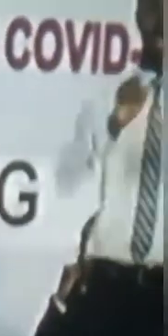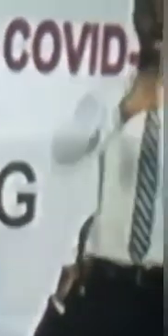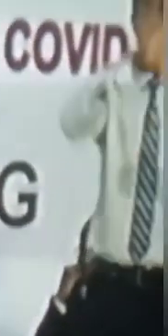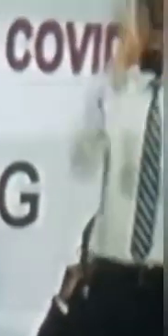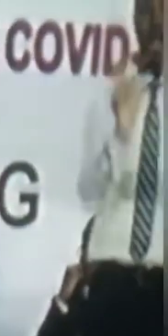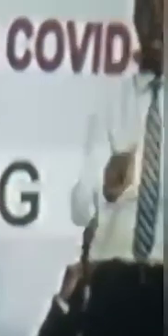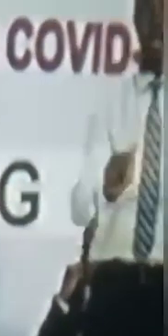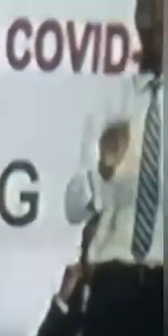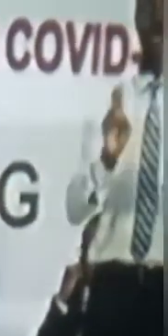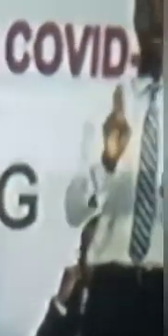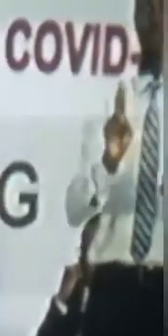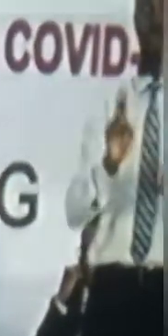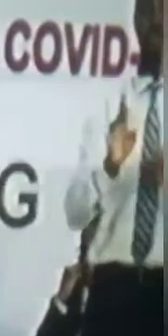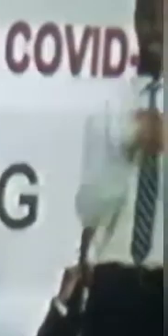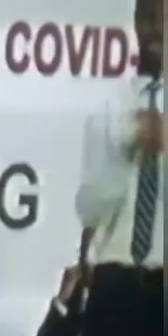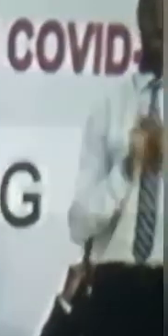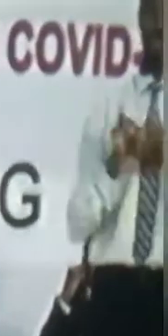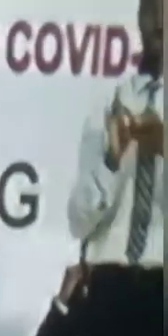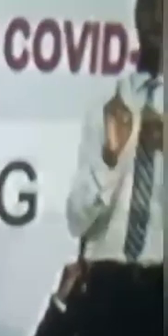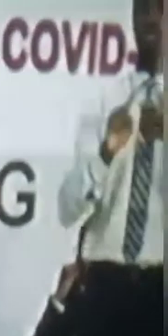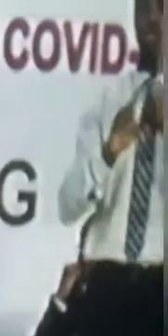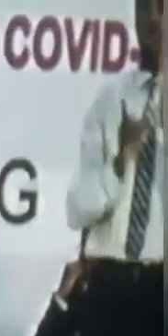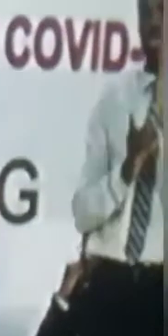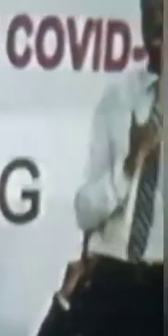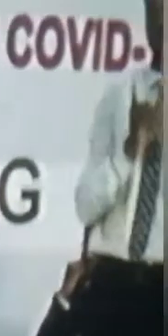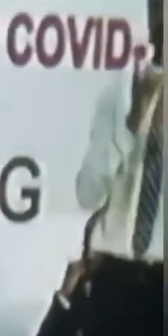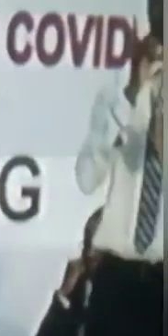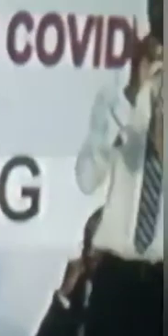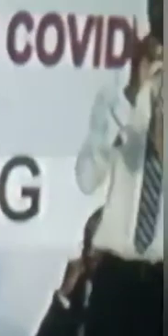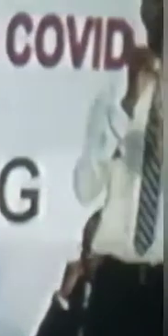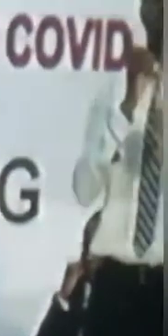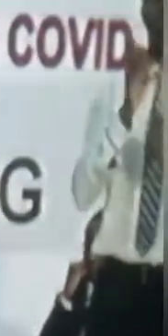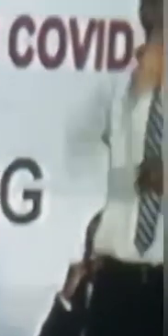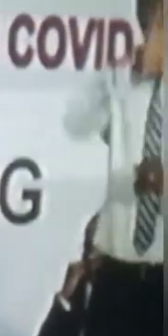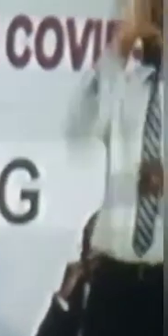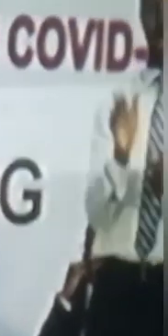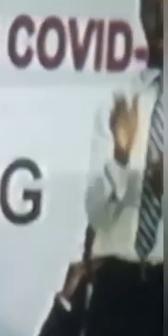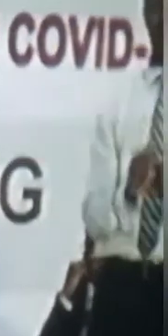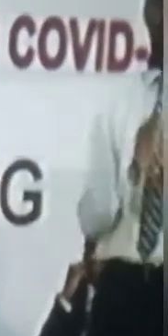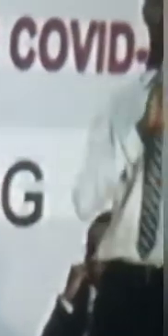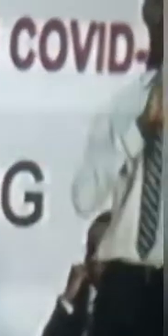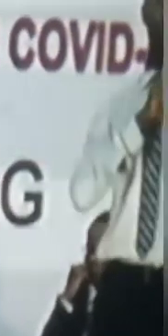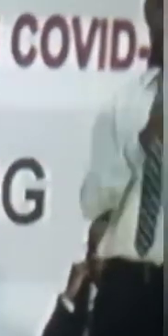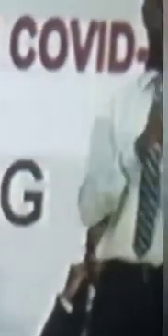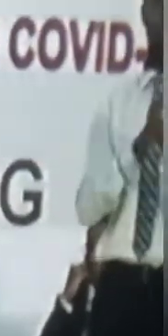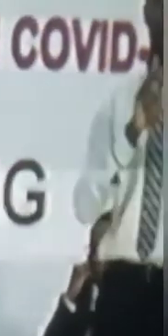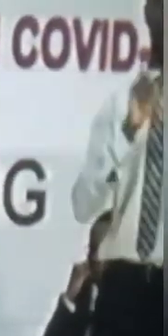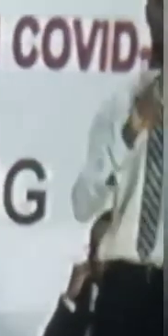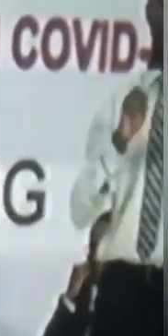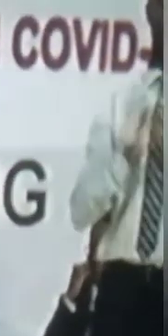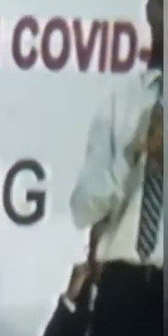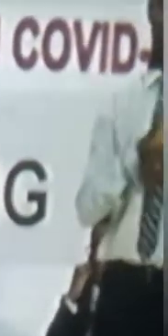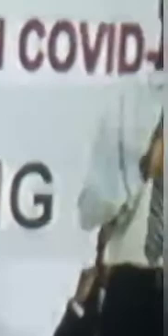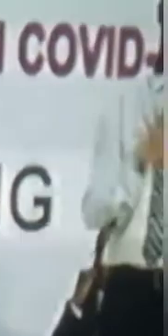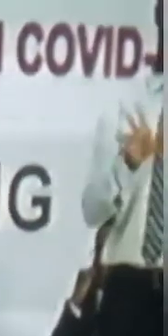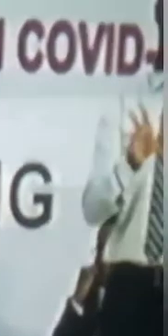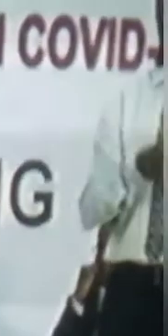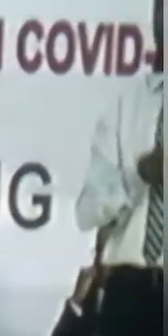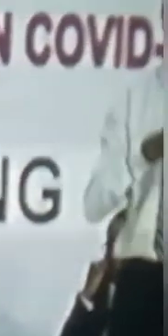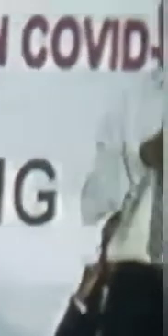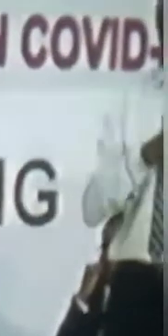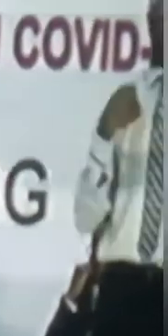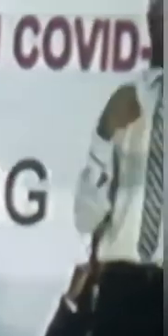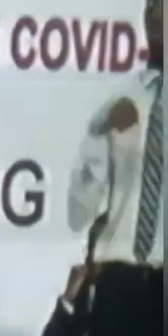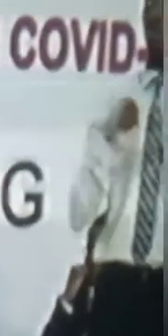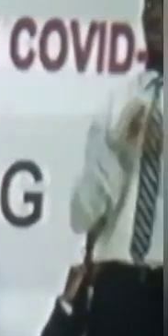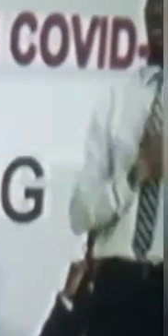the African Union to develop a continental response and a joint continental strategy for COVID-19 response has been developed